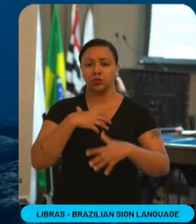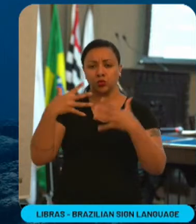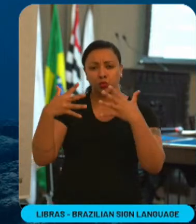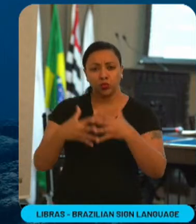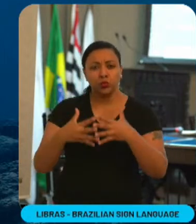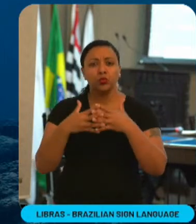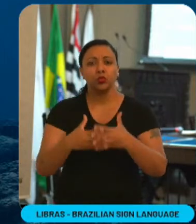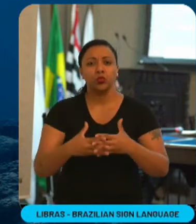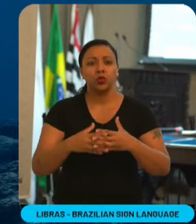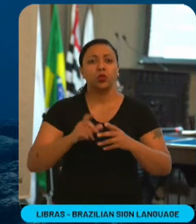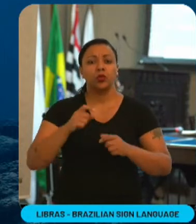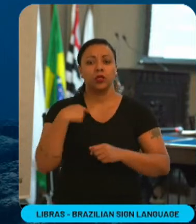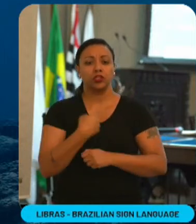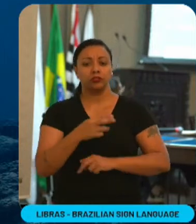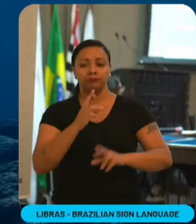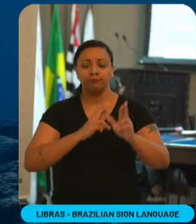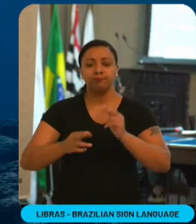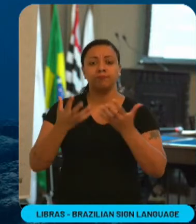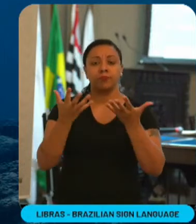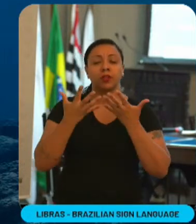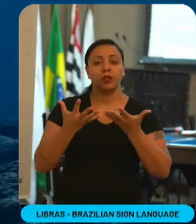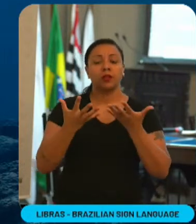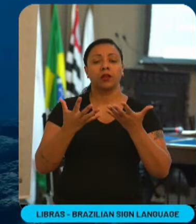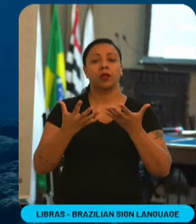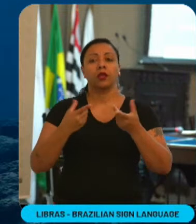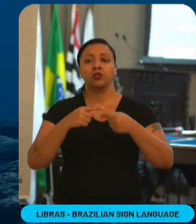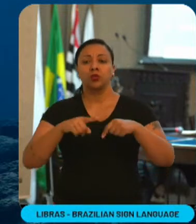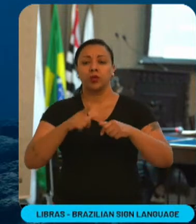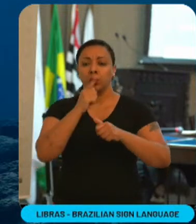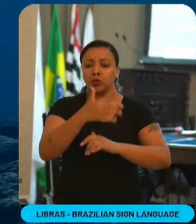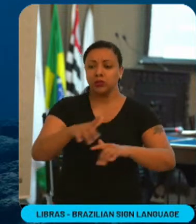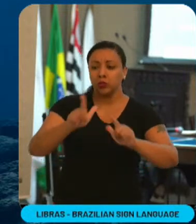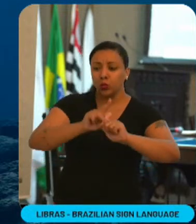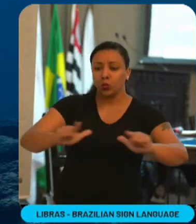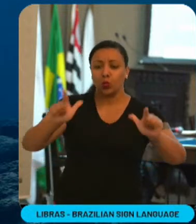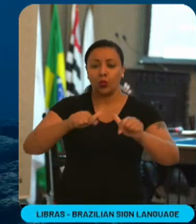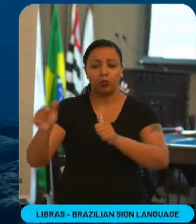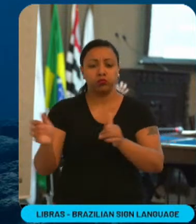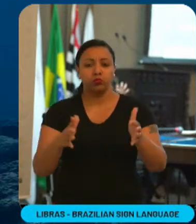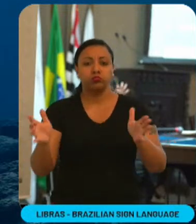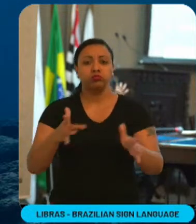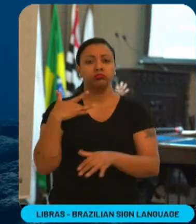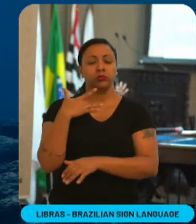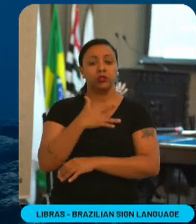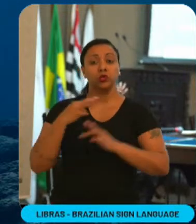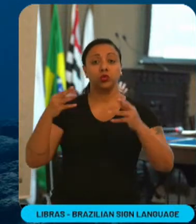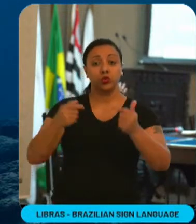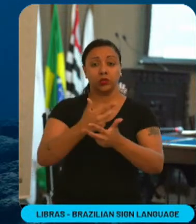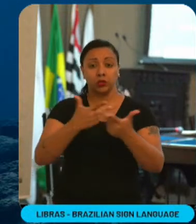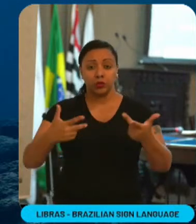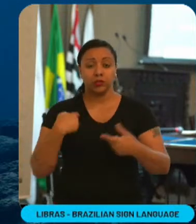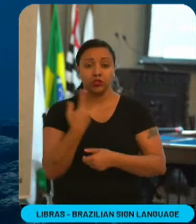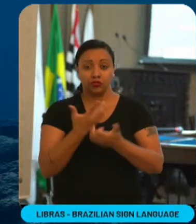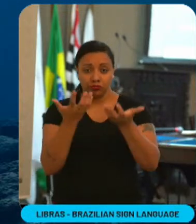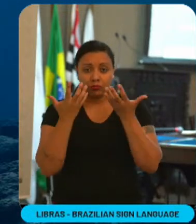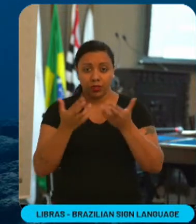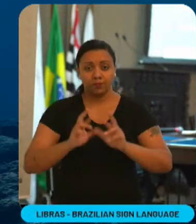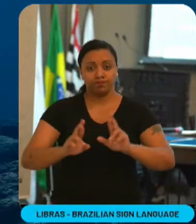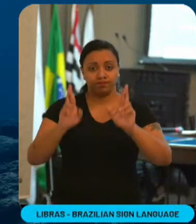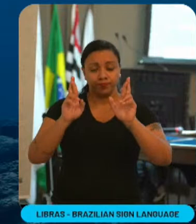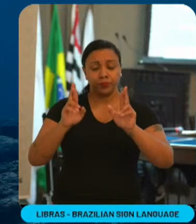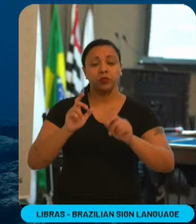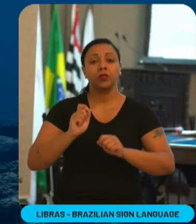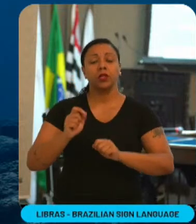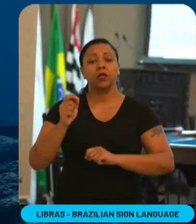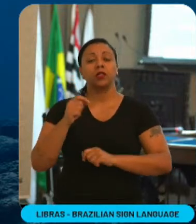the ocean decade in terms of predictability, productive, sustainable ocean, and all that